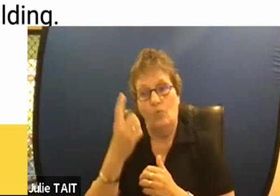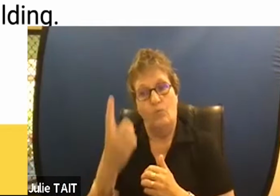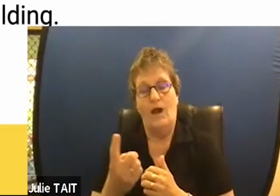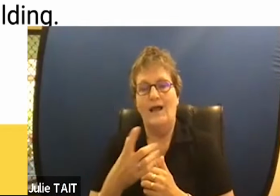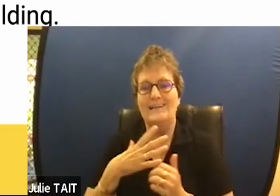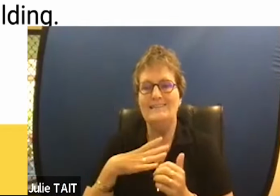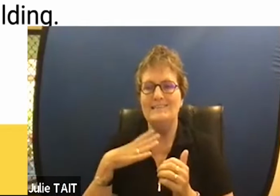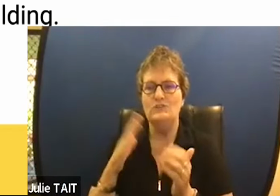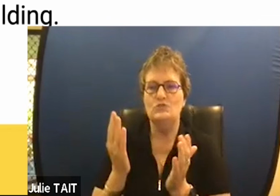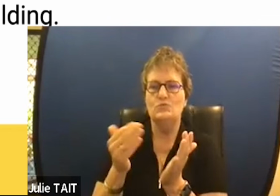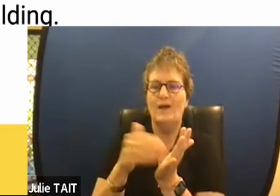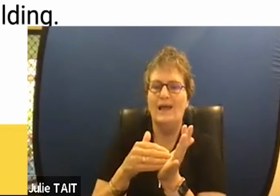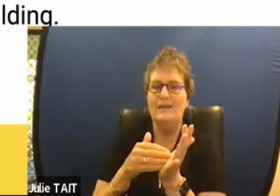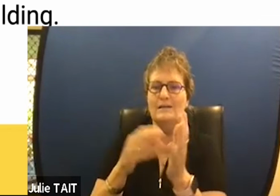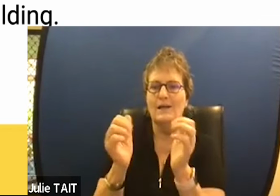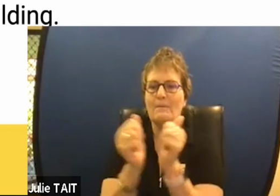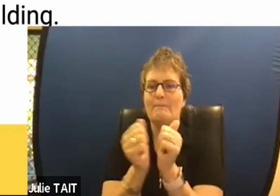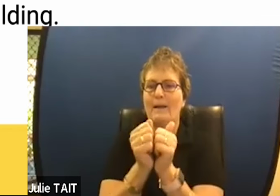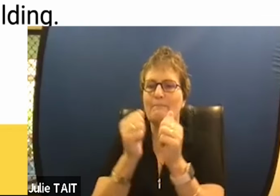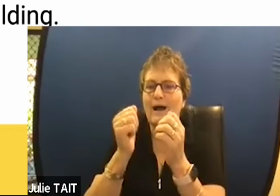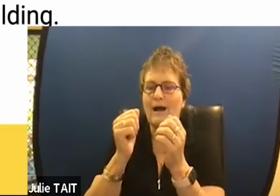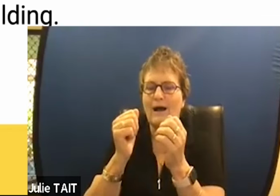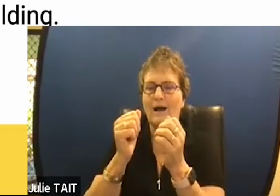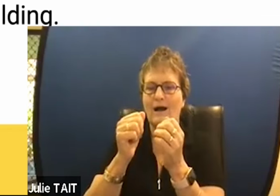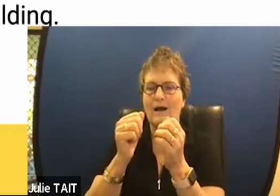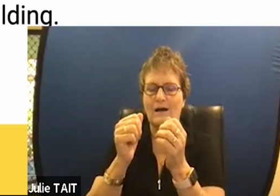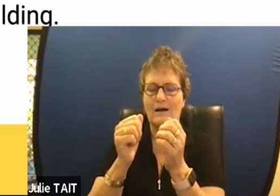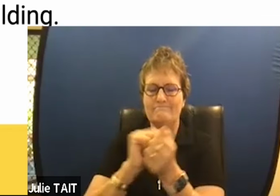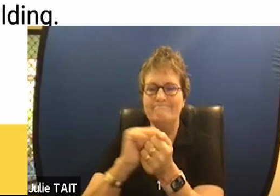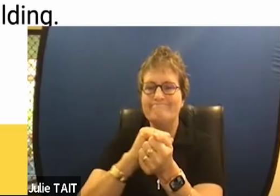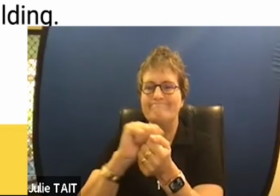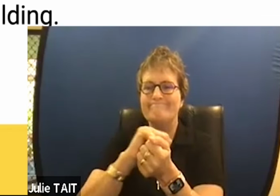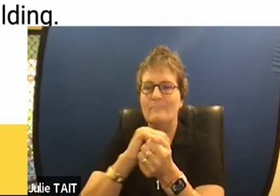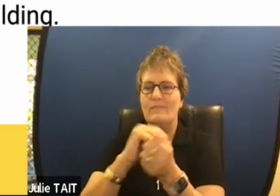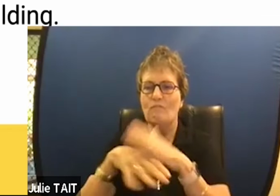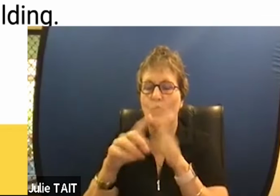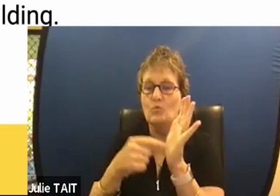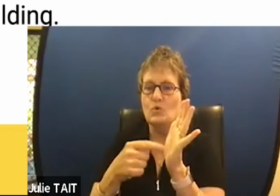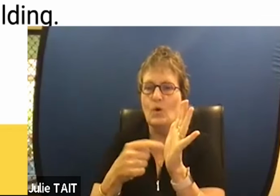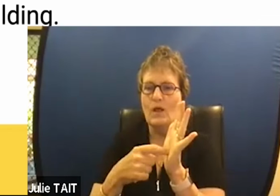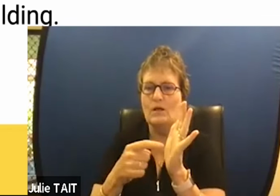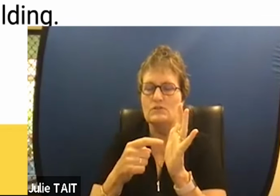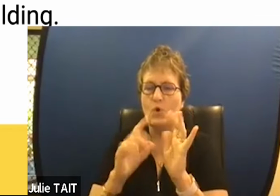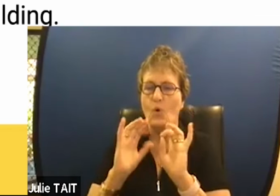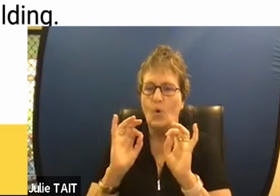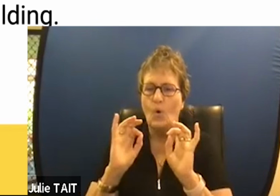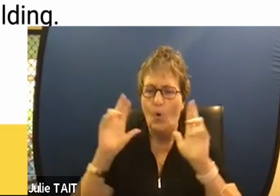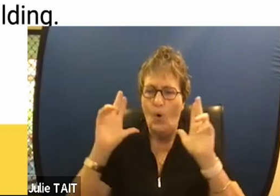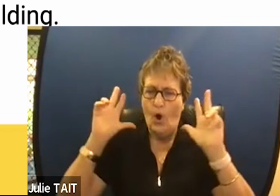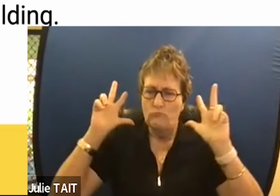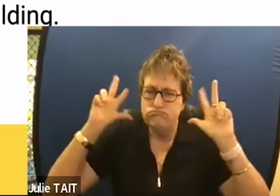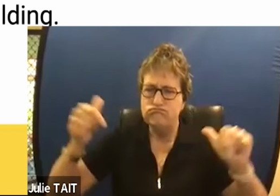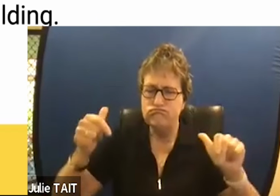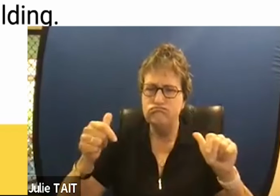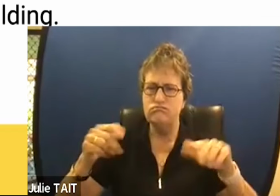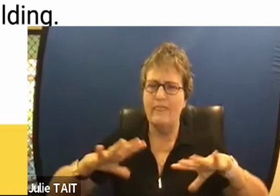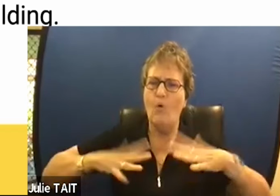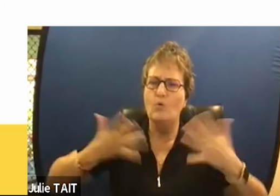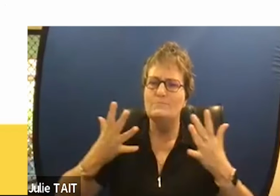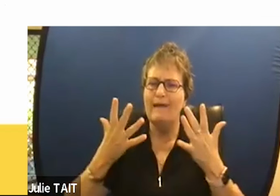adding paper towels to toilets so we're not dealing with the extreme sound of automatic hand